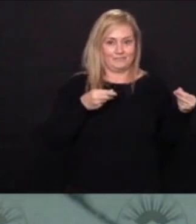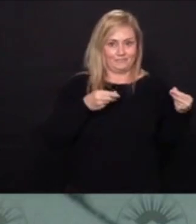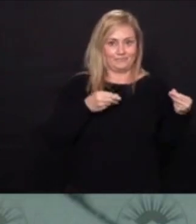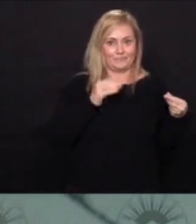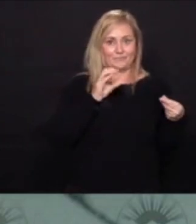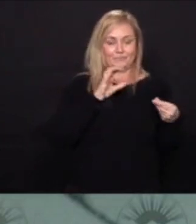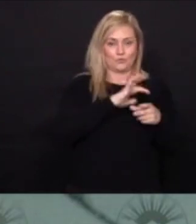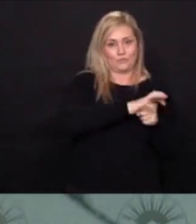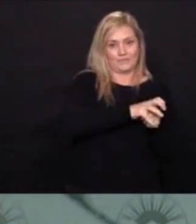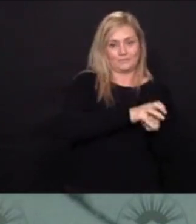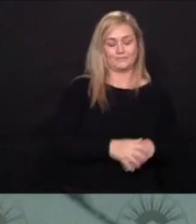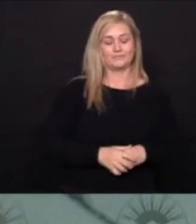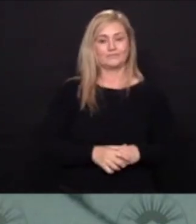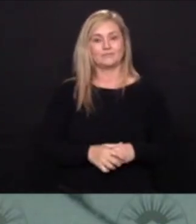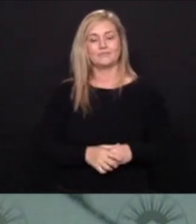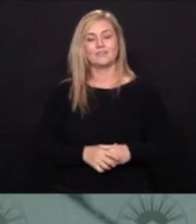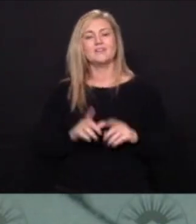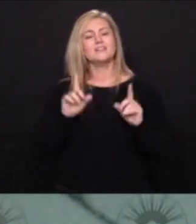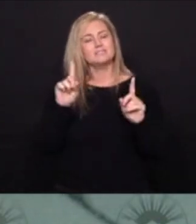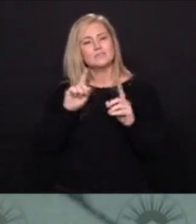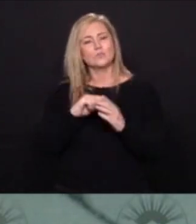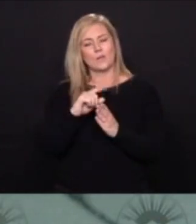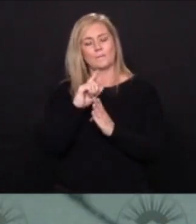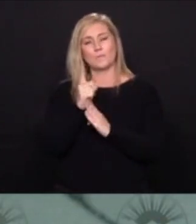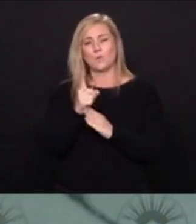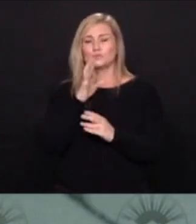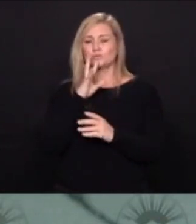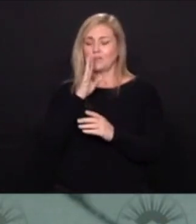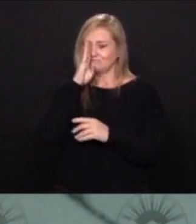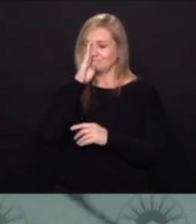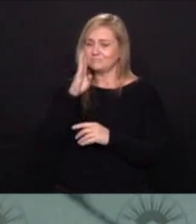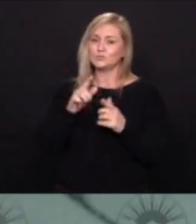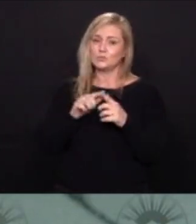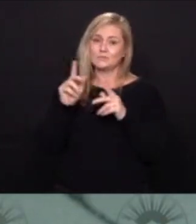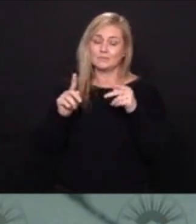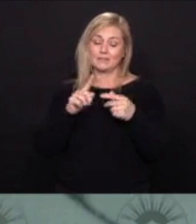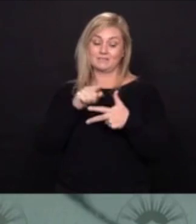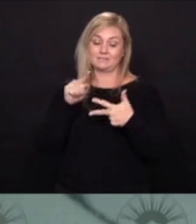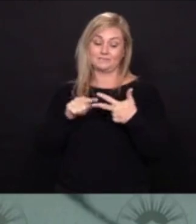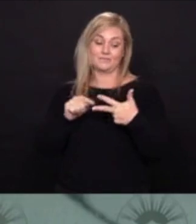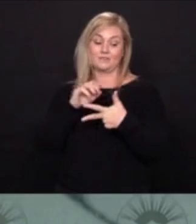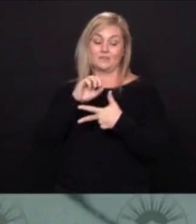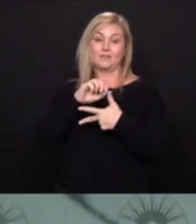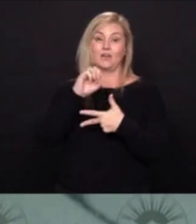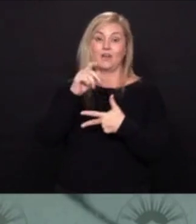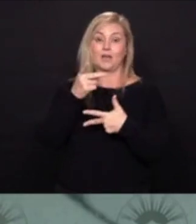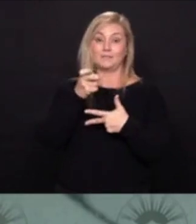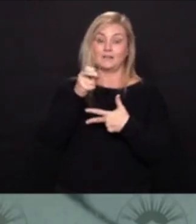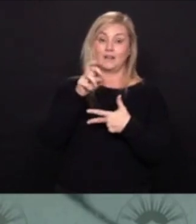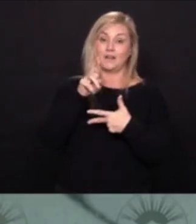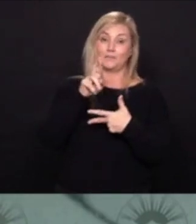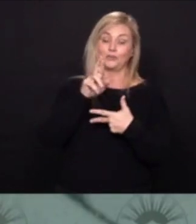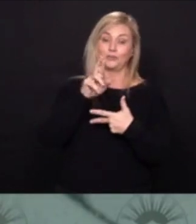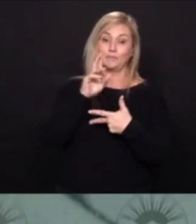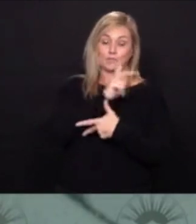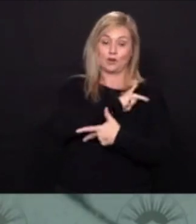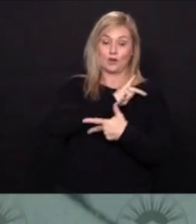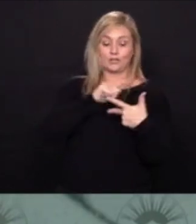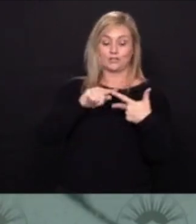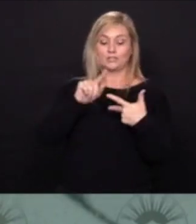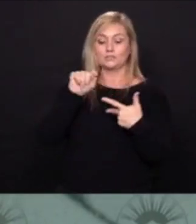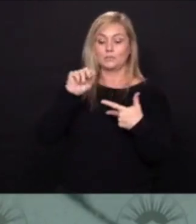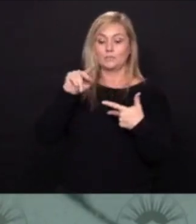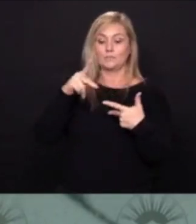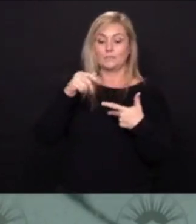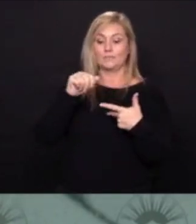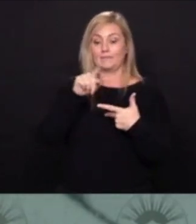moment to speak directly to the people in Oppenheimer Park, Topaz Park, and on Pandora Avenue. I want to